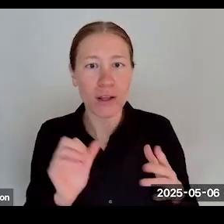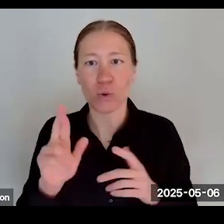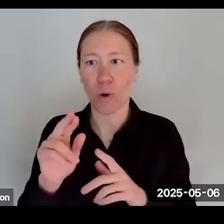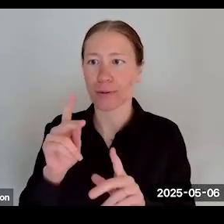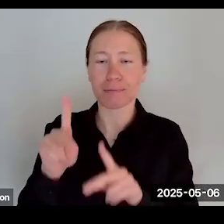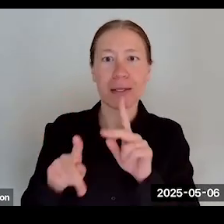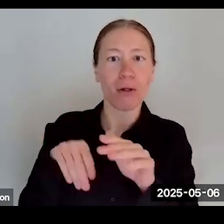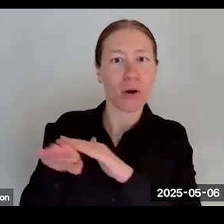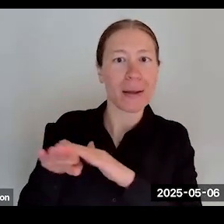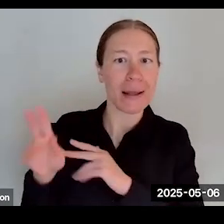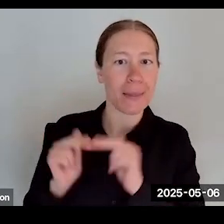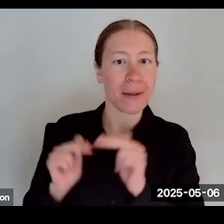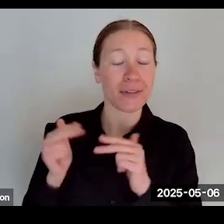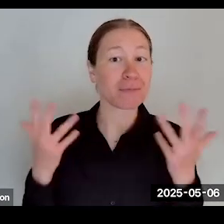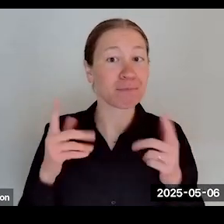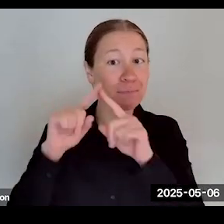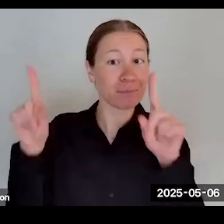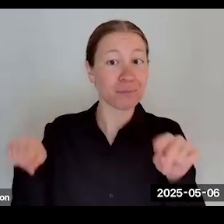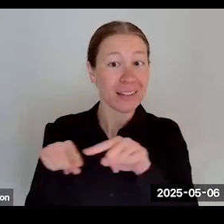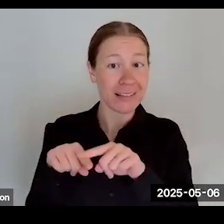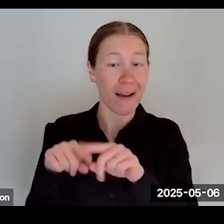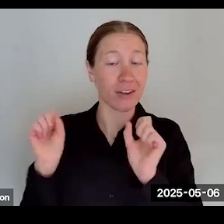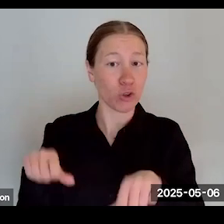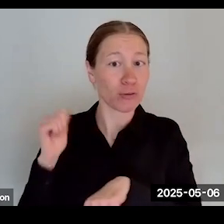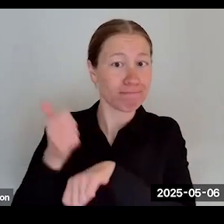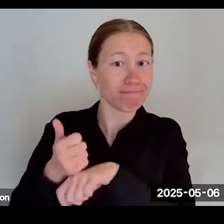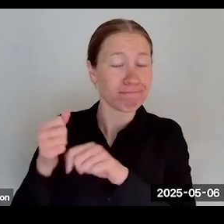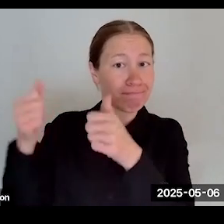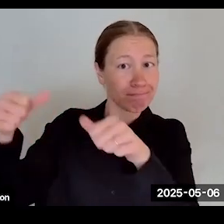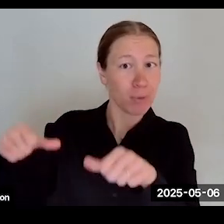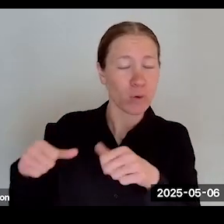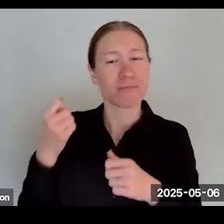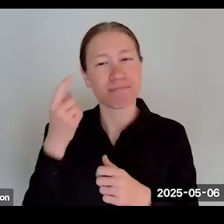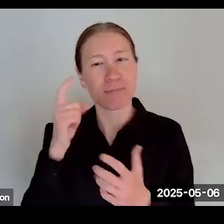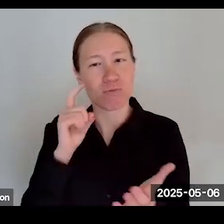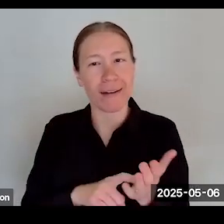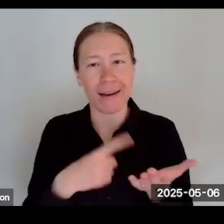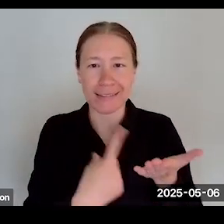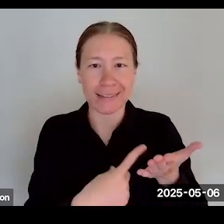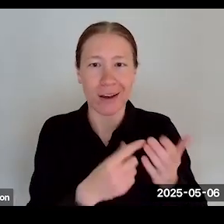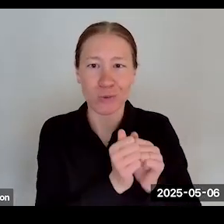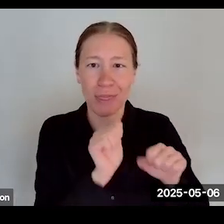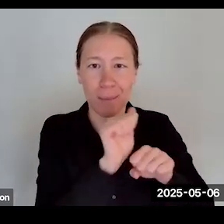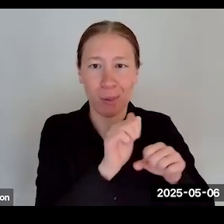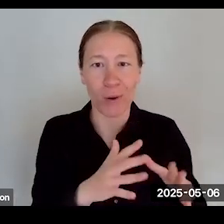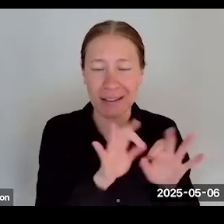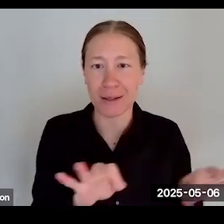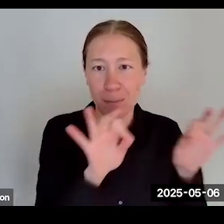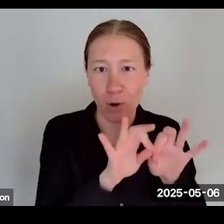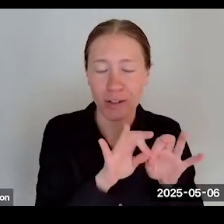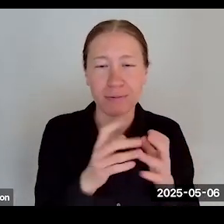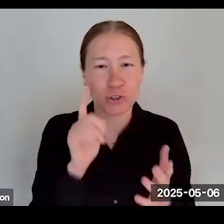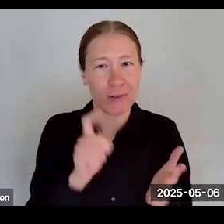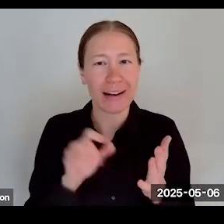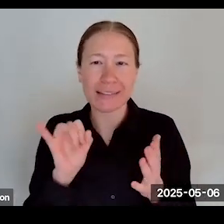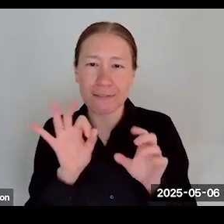So a sign could be one option, but it should be discussed with the employee so their preferences can be figured out and to find out if it's